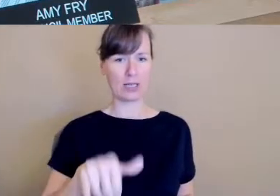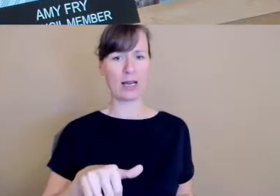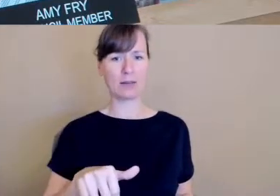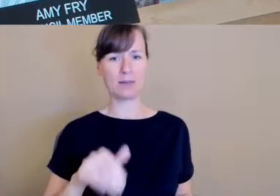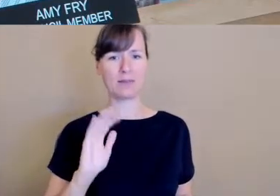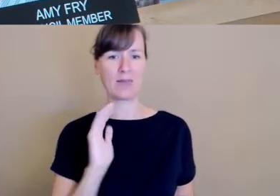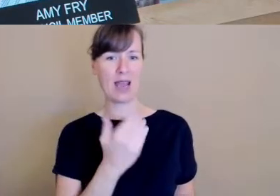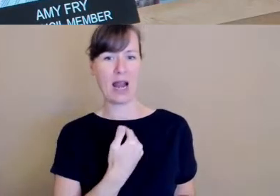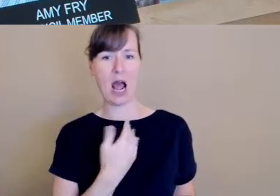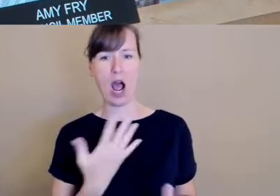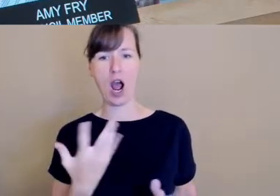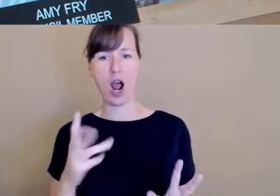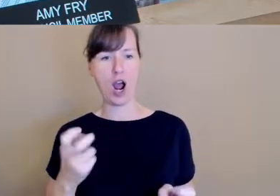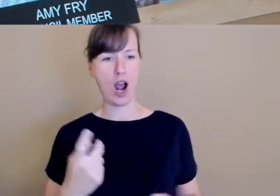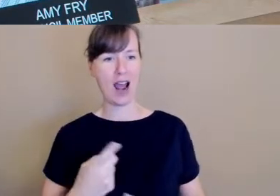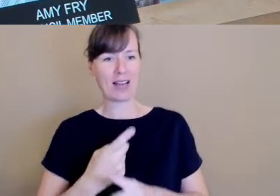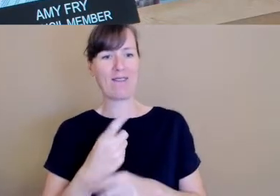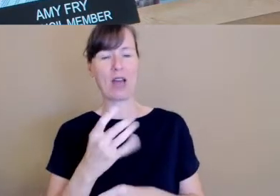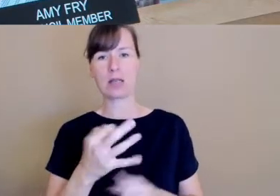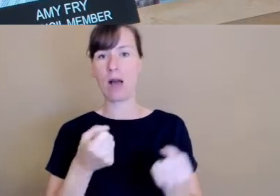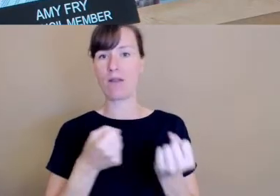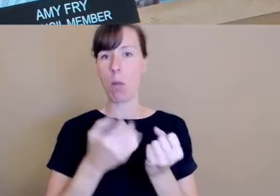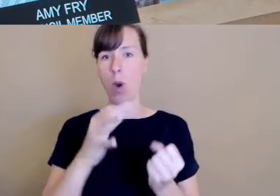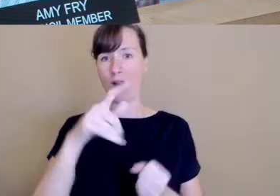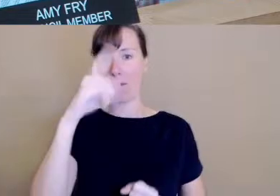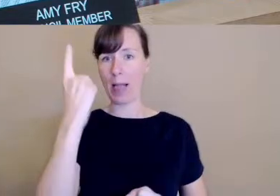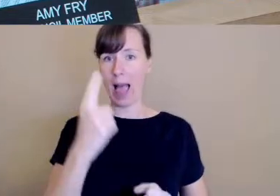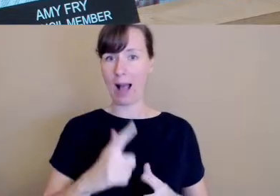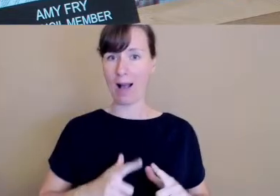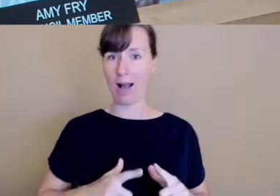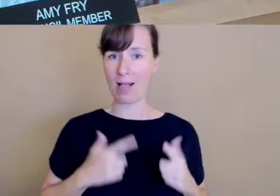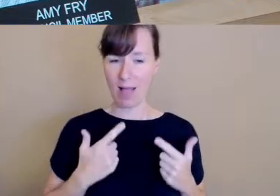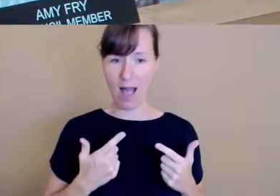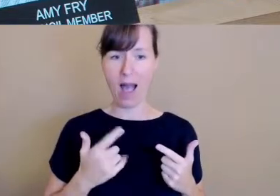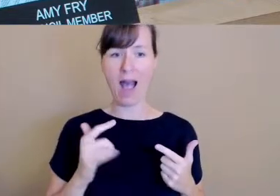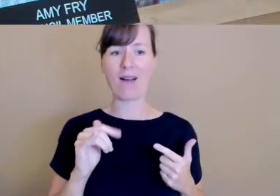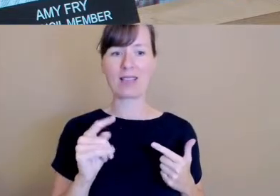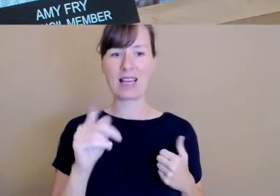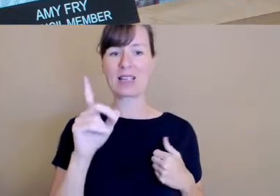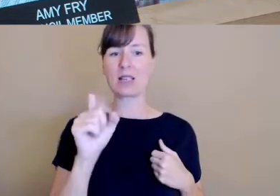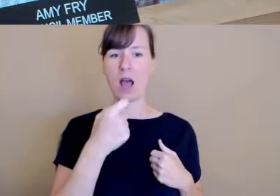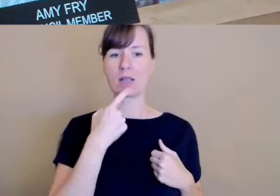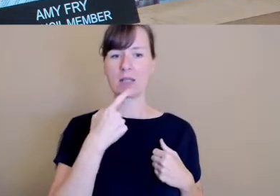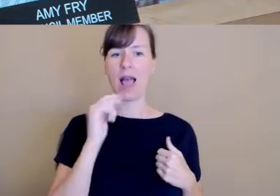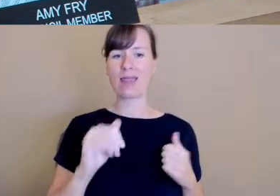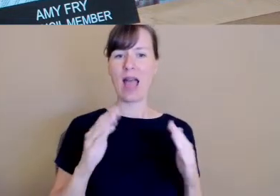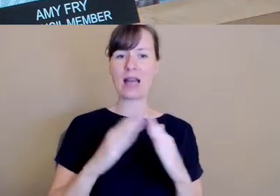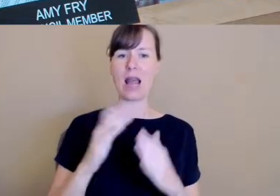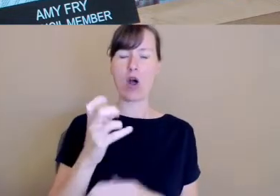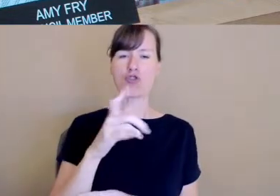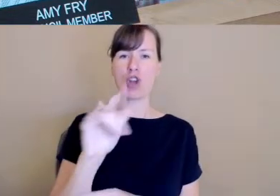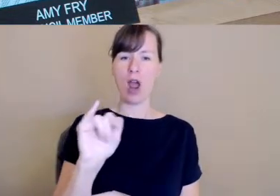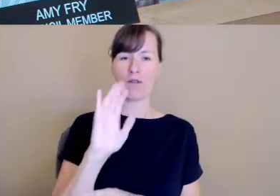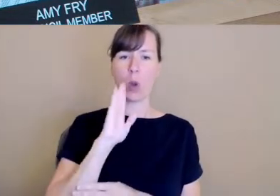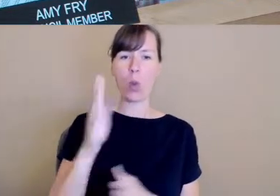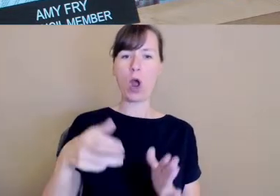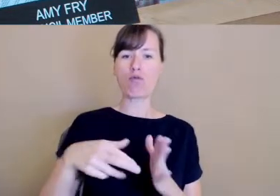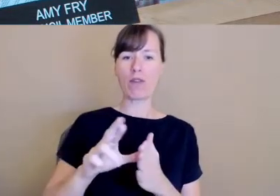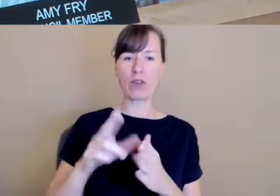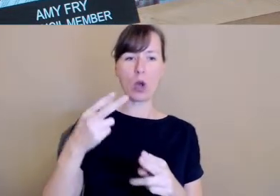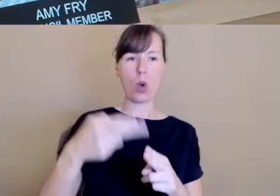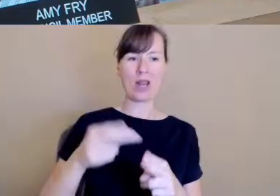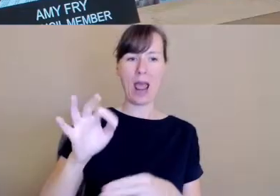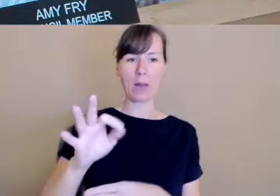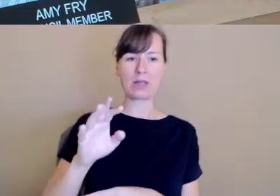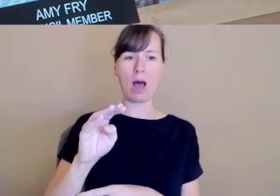support of Black Lives, it does say that the town of Cheverly will review the names of monuments, trails, buildings, structures, and entities to ensure the names of white supremacists are removed